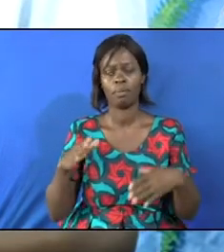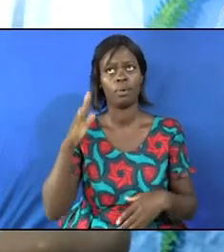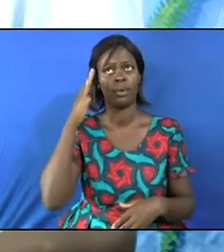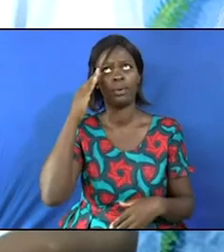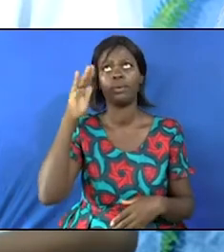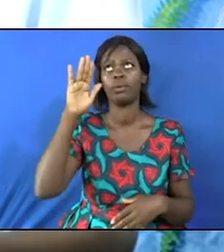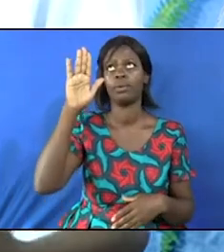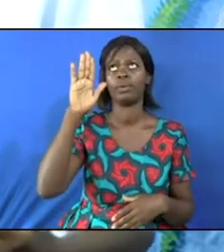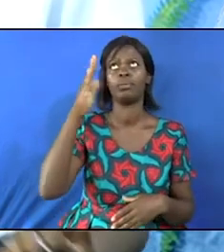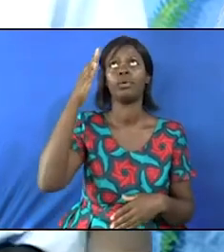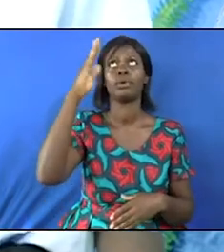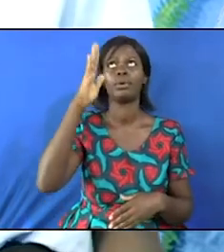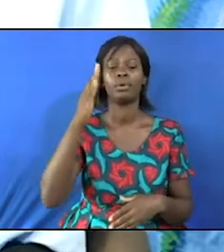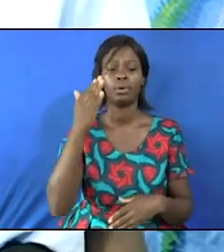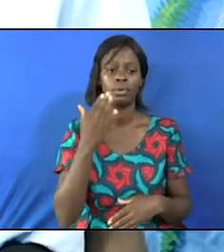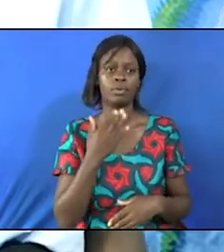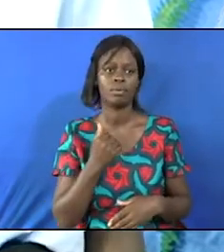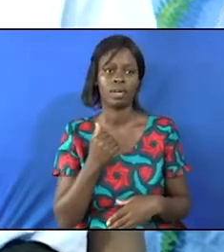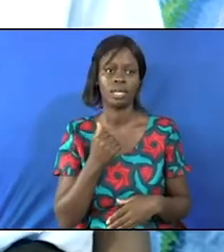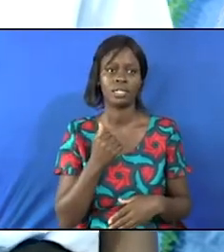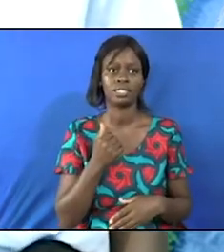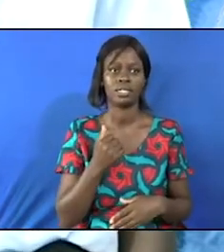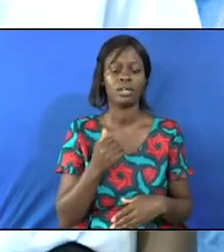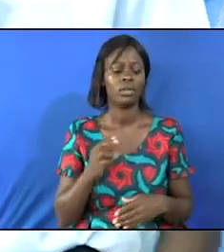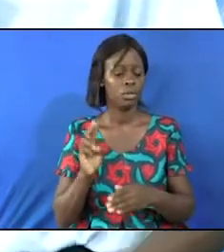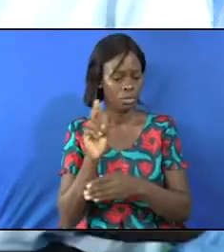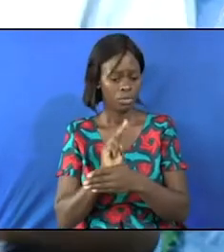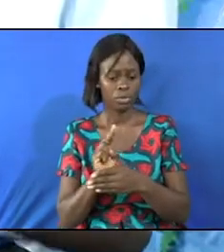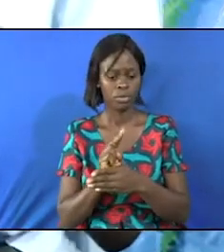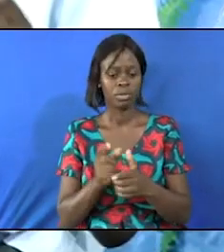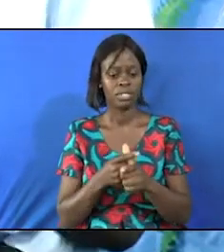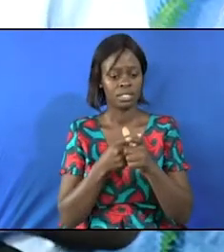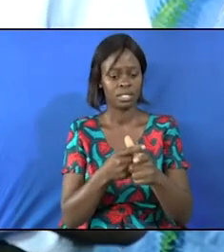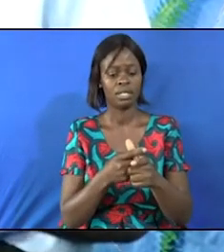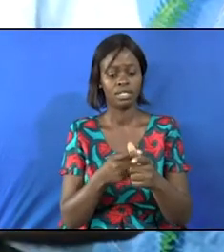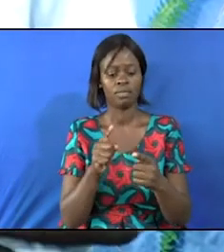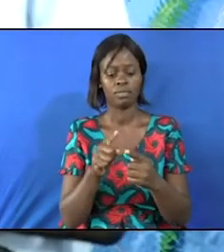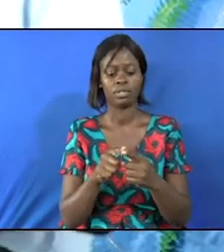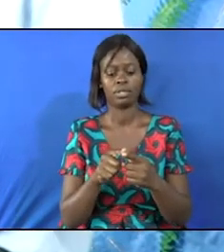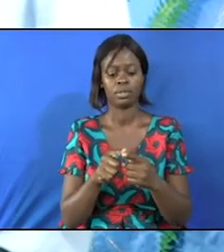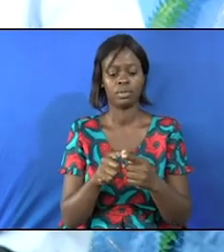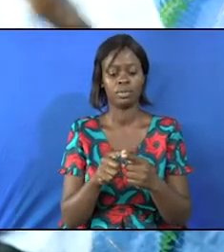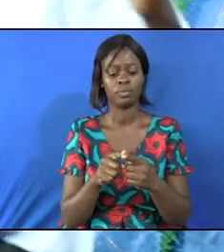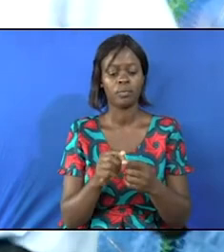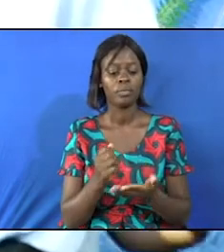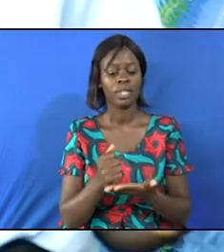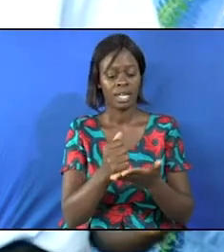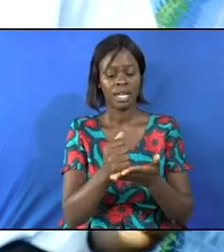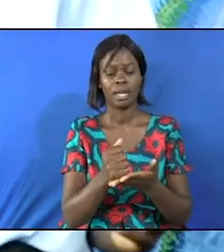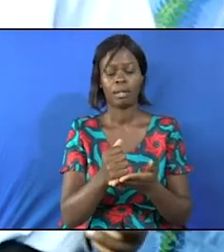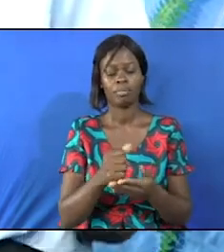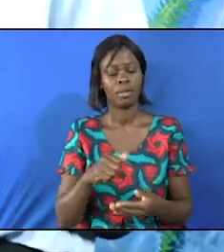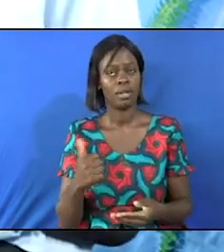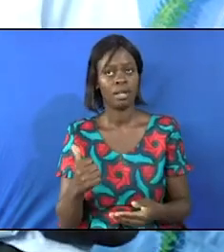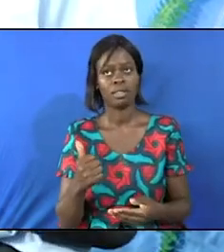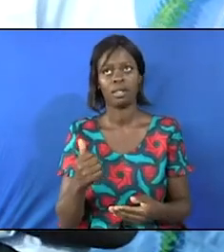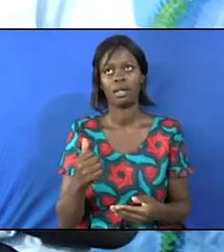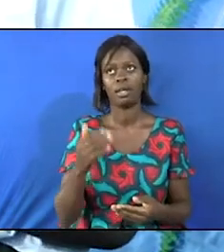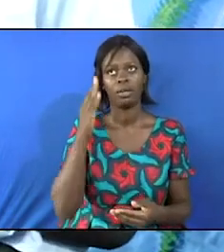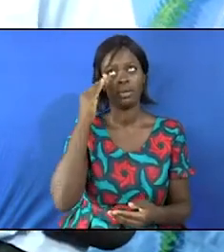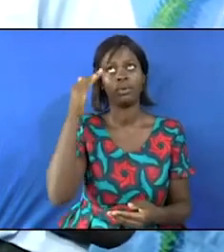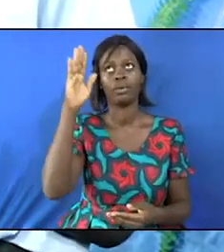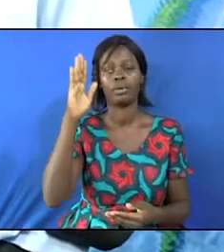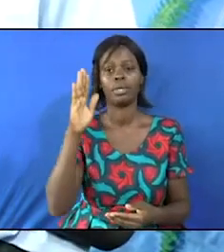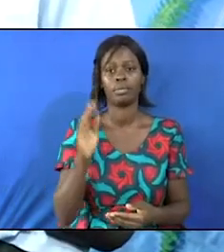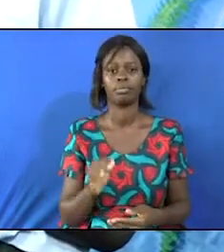God wants us to use these gifts to make others know him. Boys and girls, and the whole church, will you